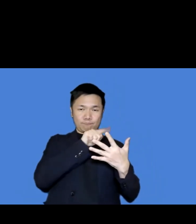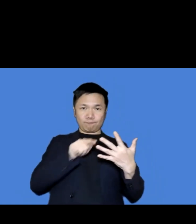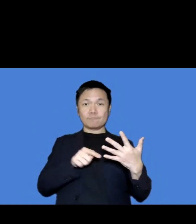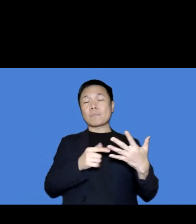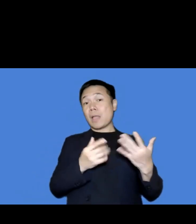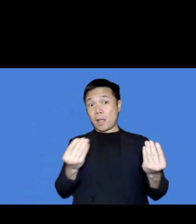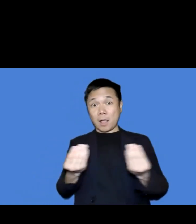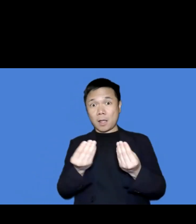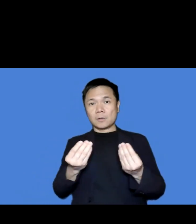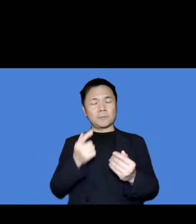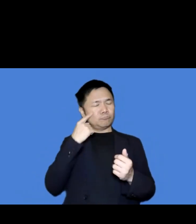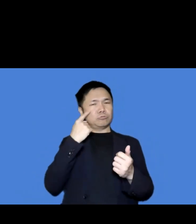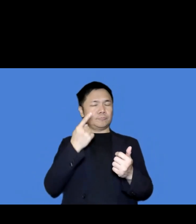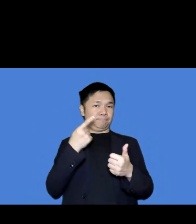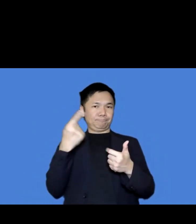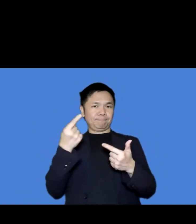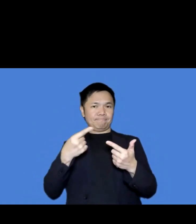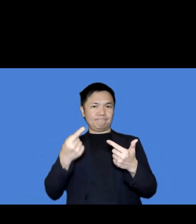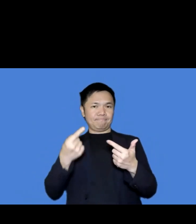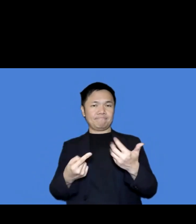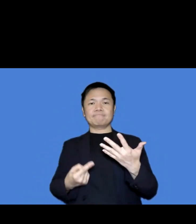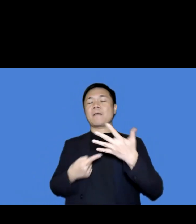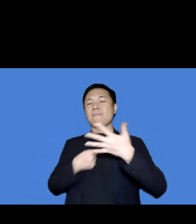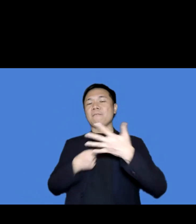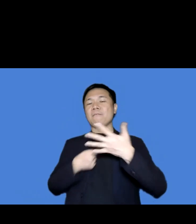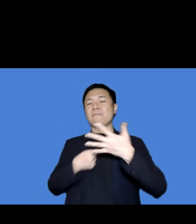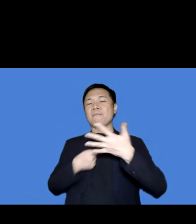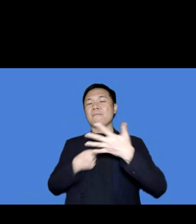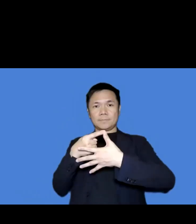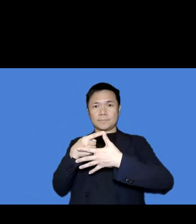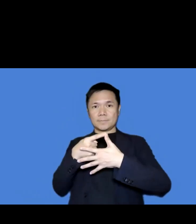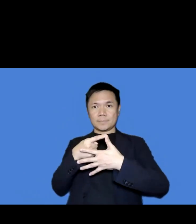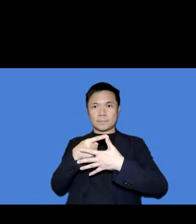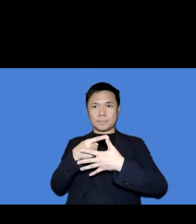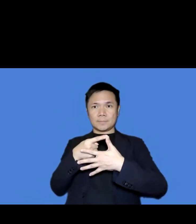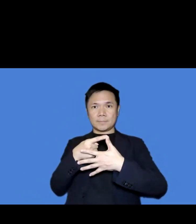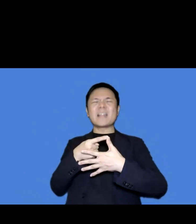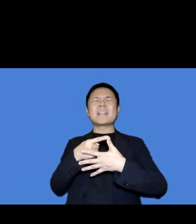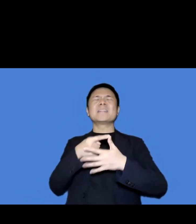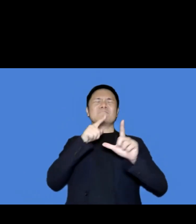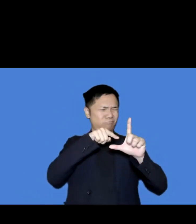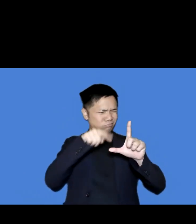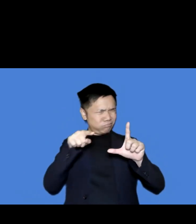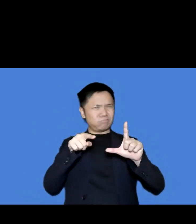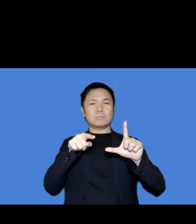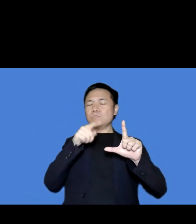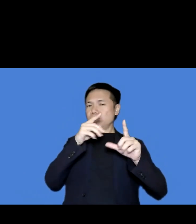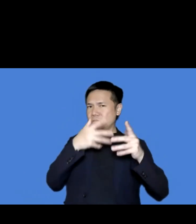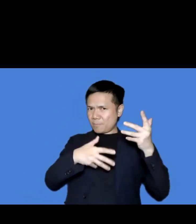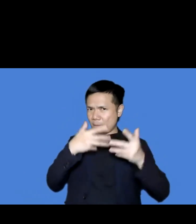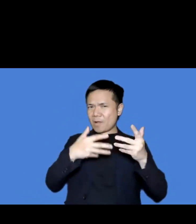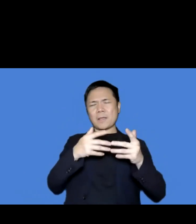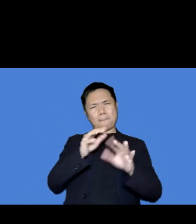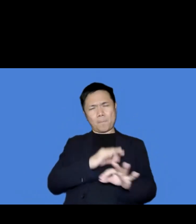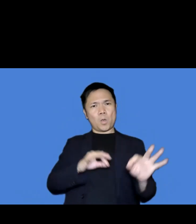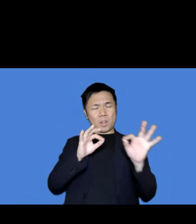to be addressed there. First is real-time and disaggregated data, because when we are talking about data, it is not just the